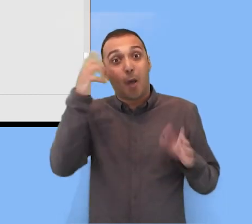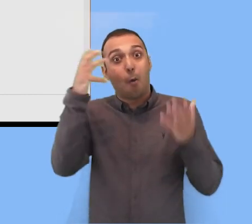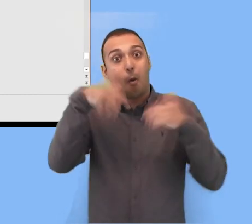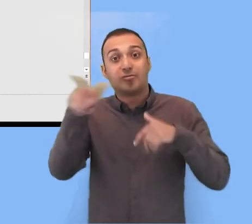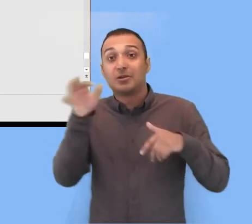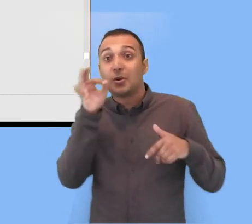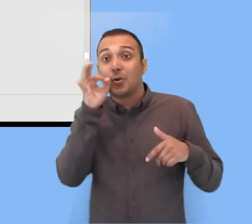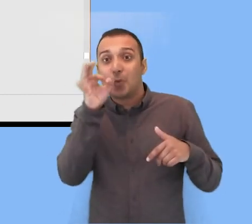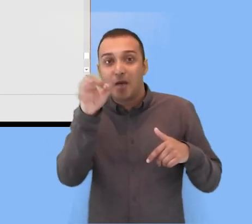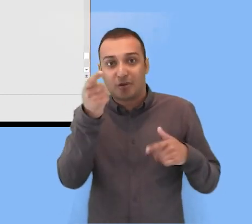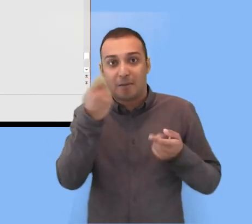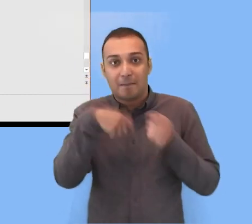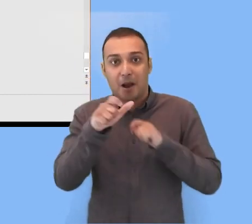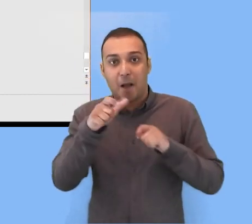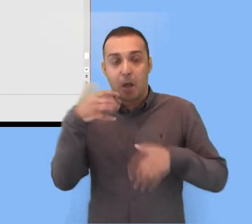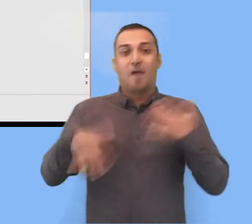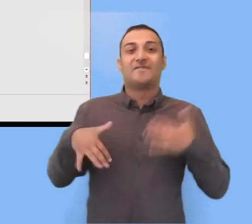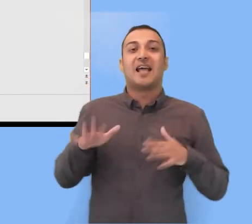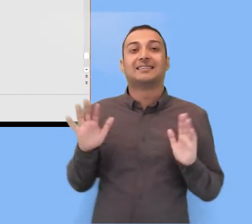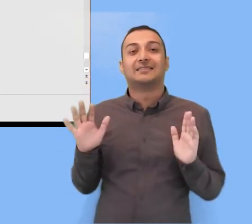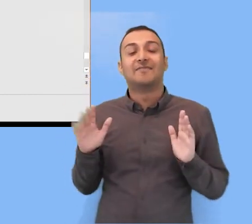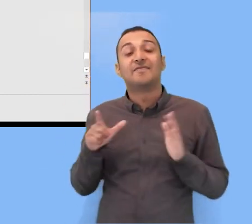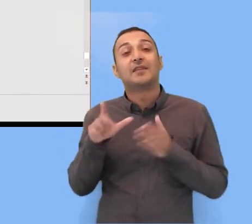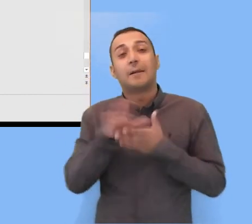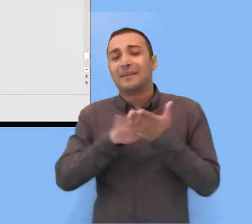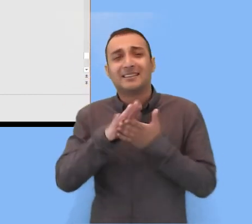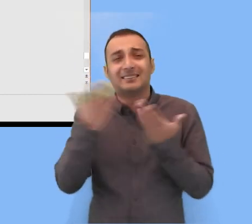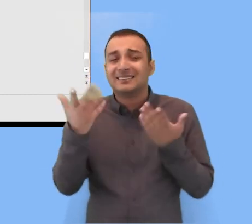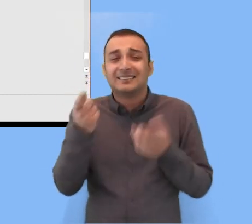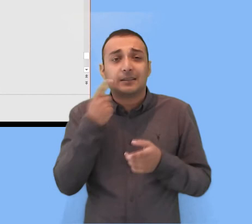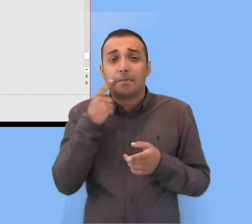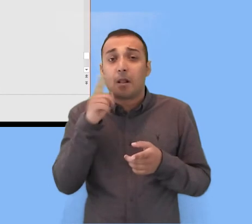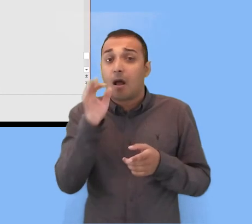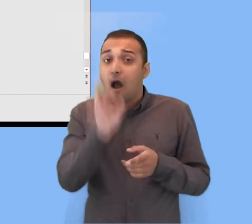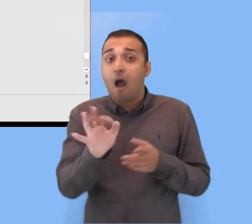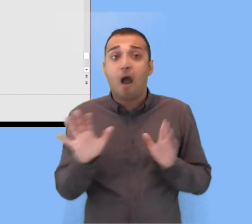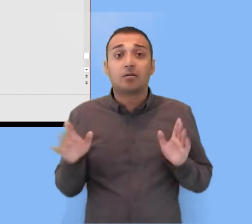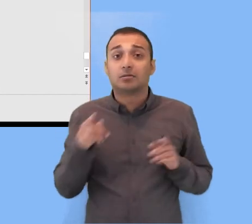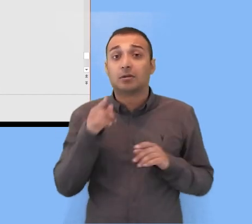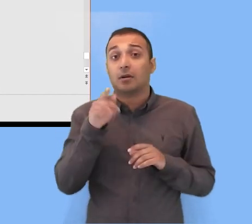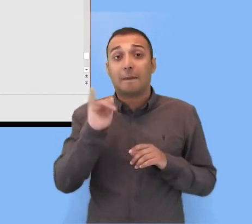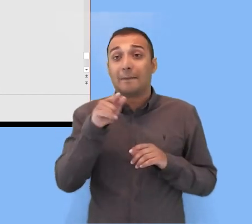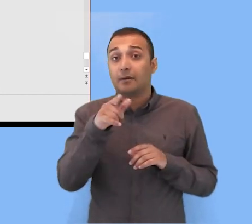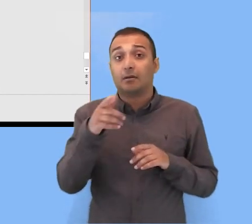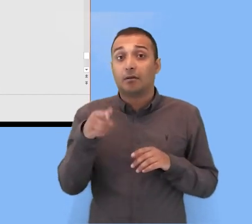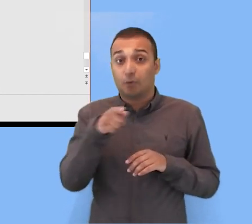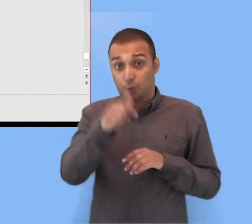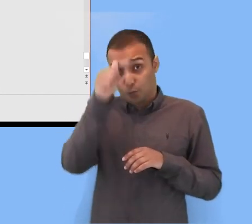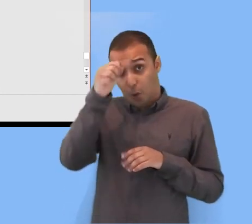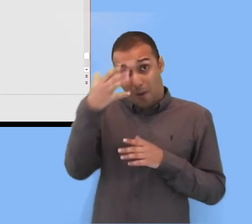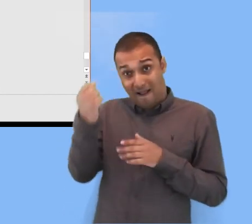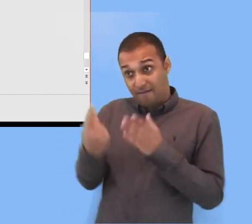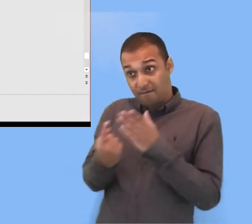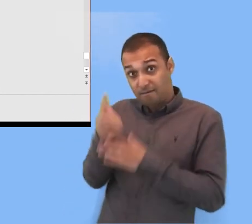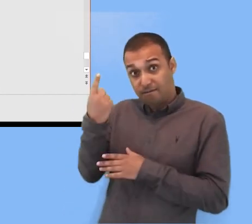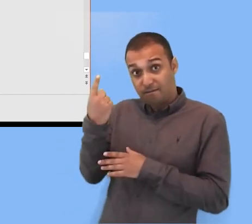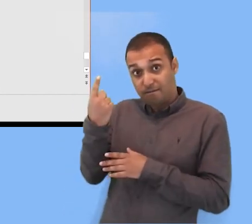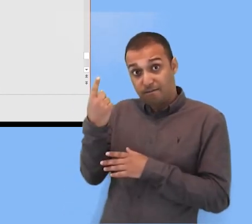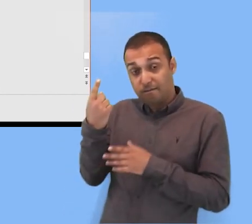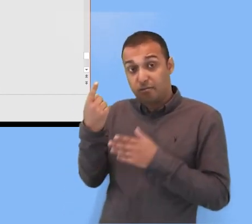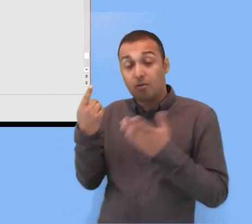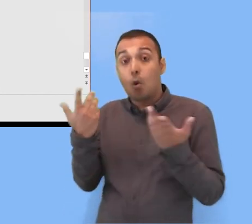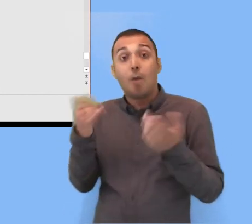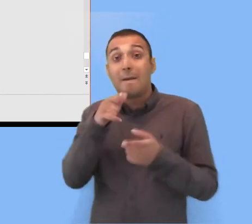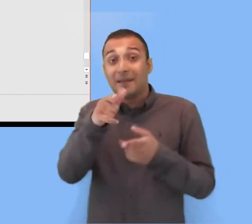have other celebrations going on, ask. It's really simple. Just ask parents. Just say, you know, oh, you've had a baby. Do you